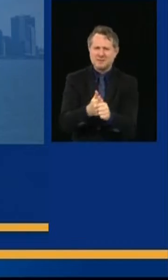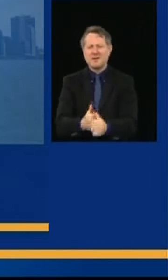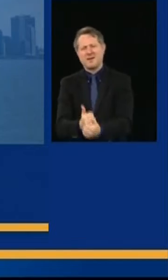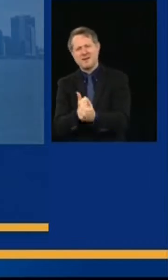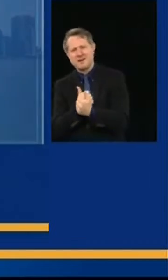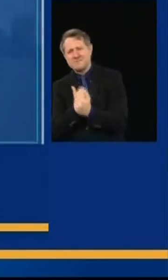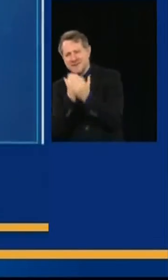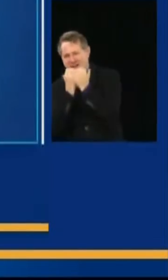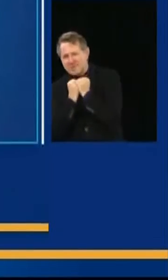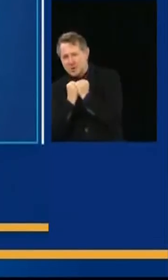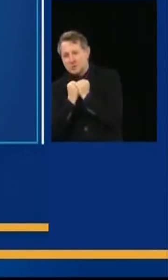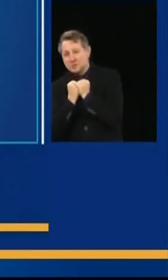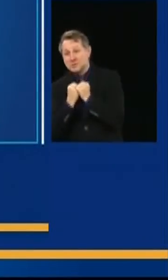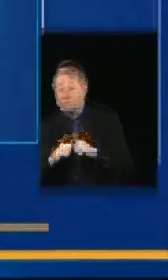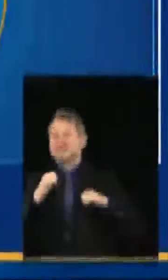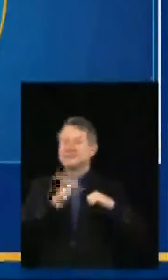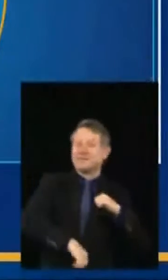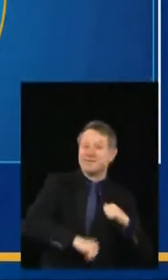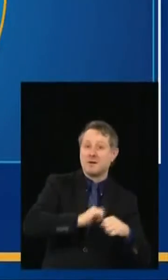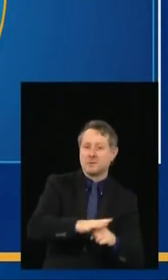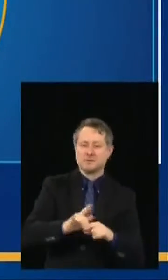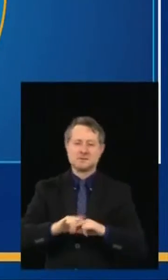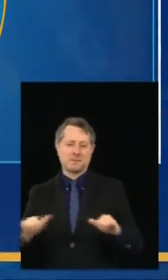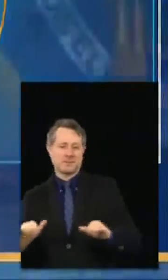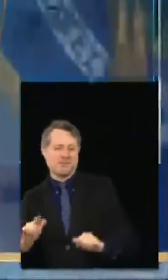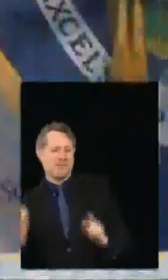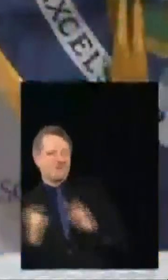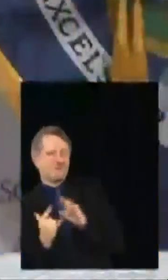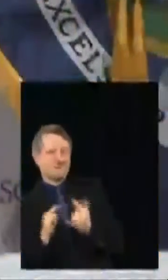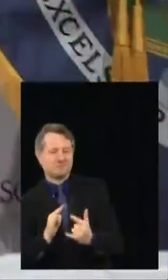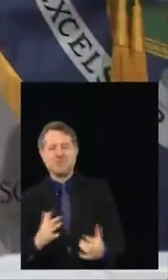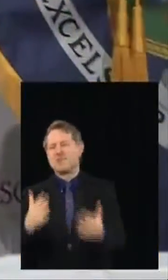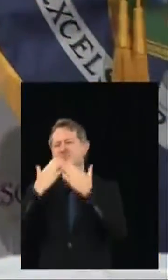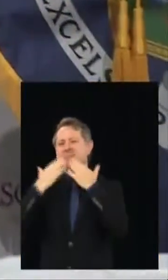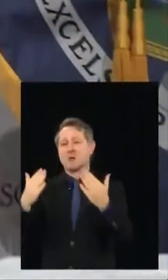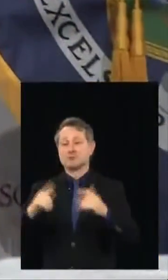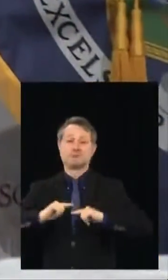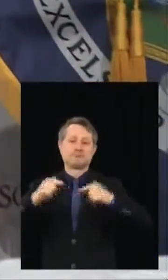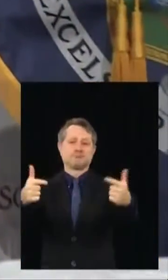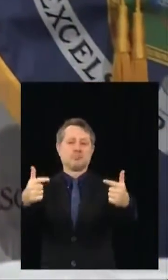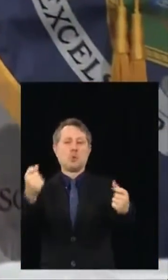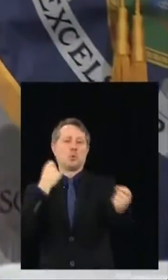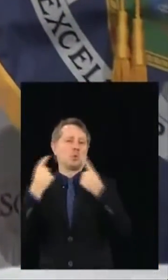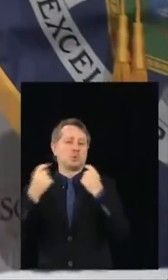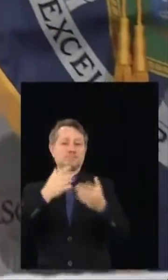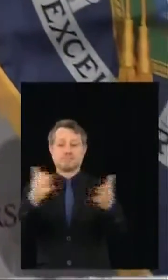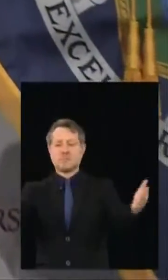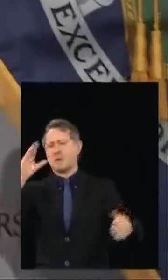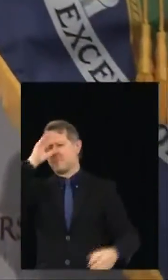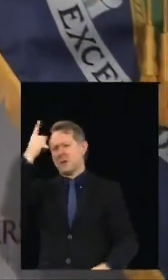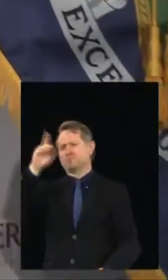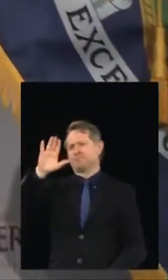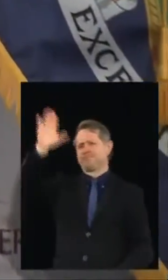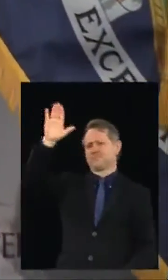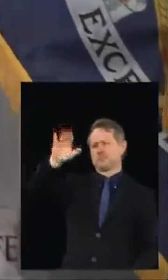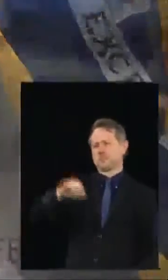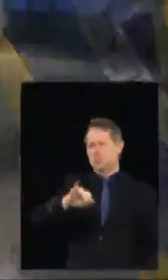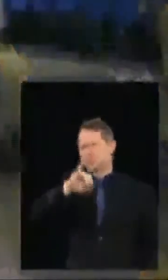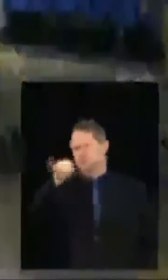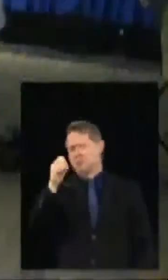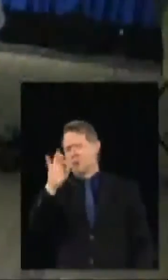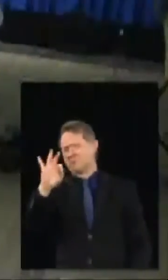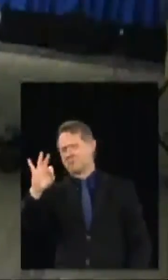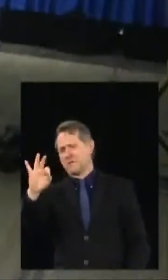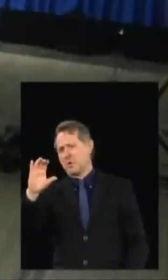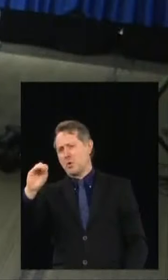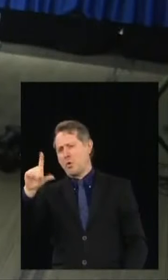tough enough to love. Thank you. Questions? Governor, good afternoon. Jeff Cole from Channel 7 here in Watertown. Hoping to